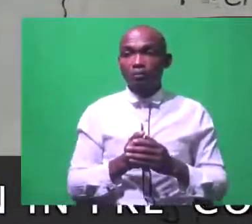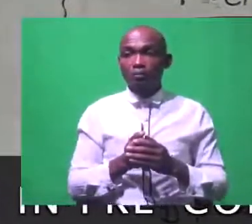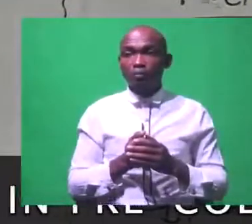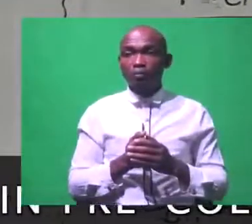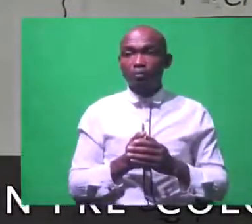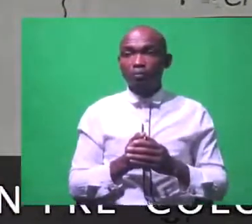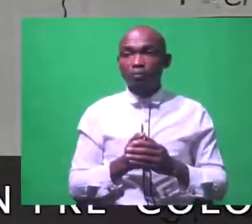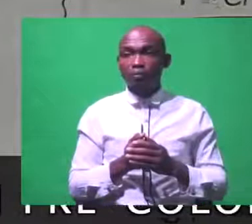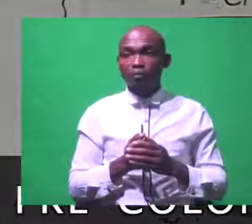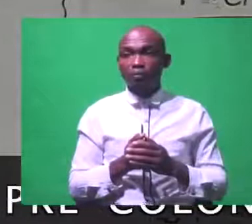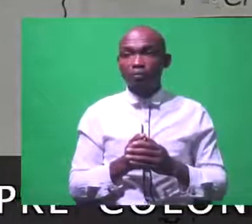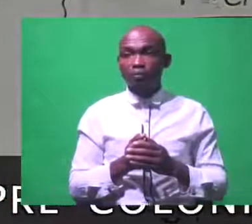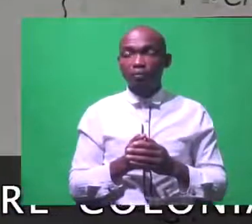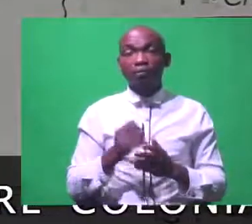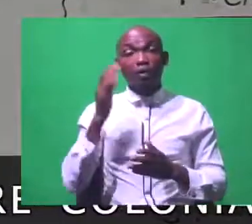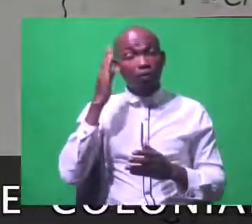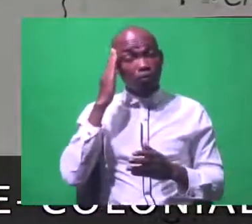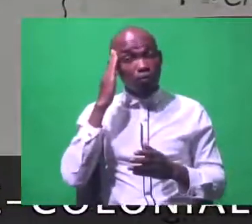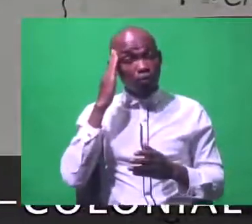As we know, in production,